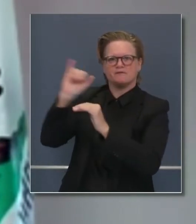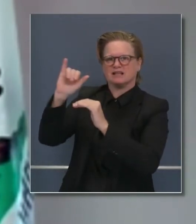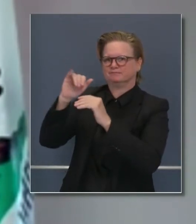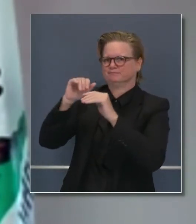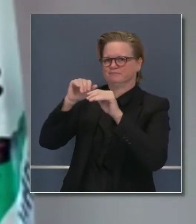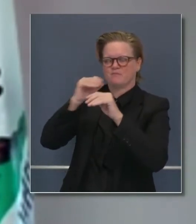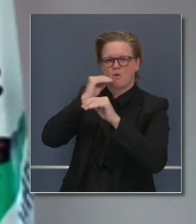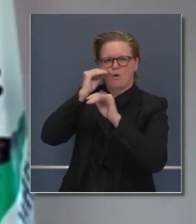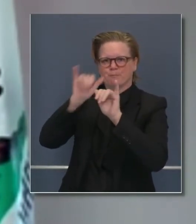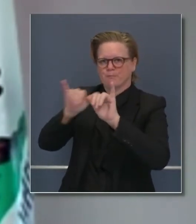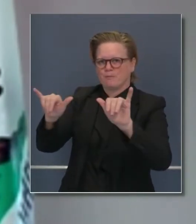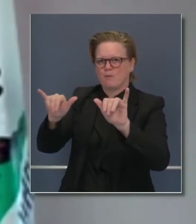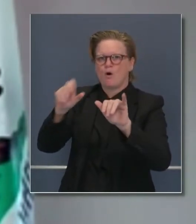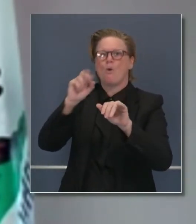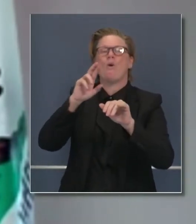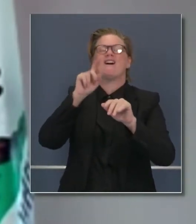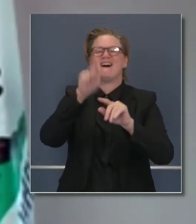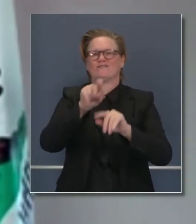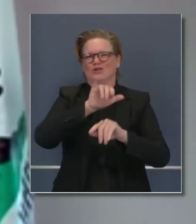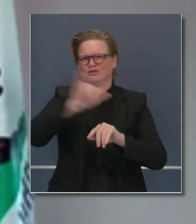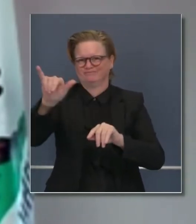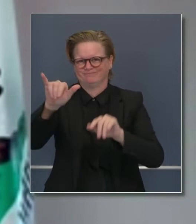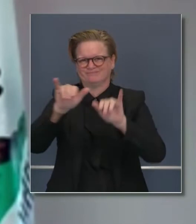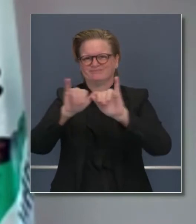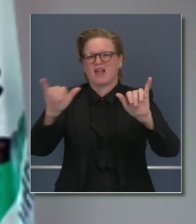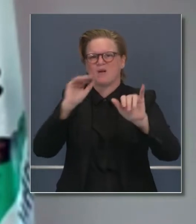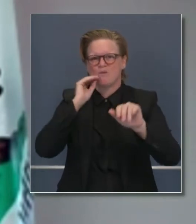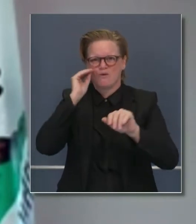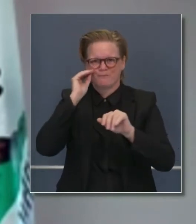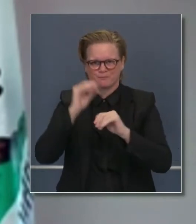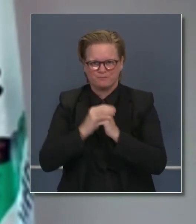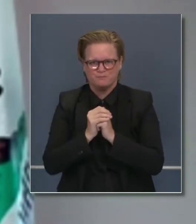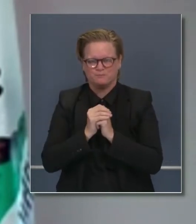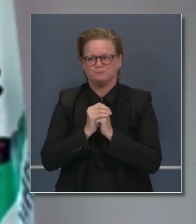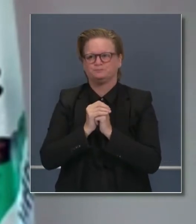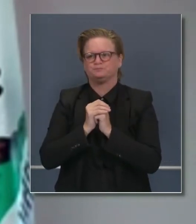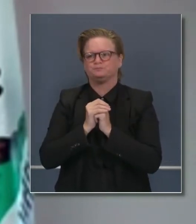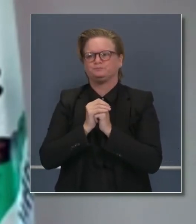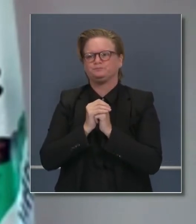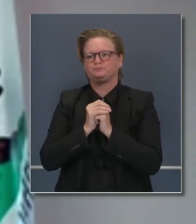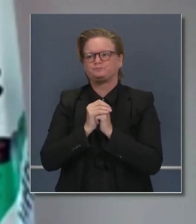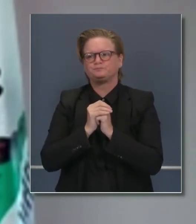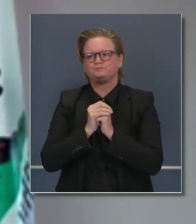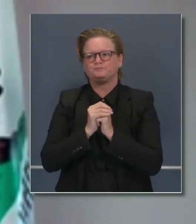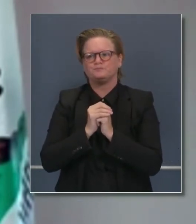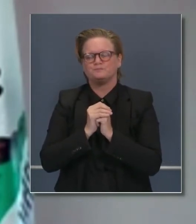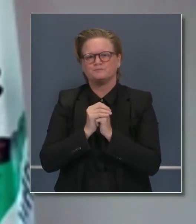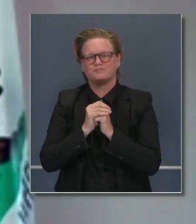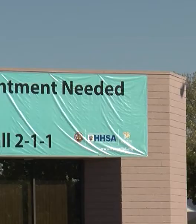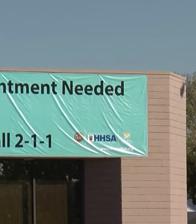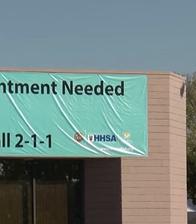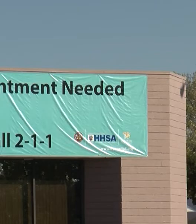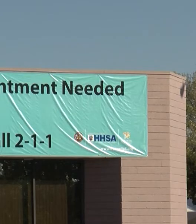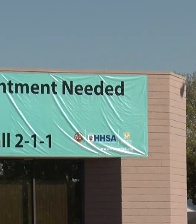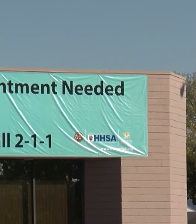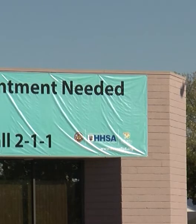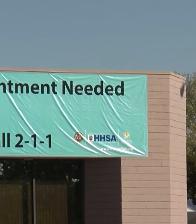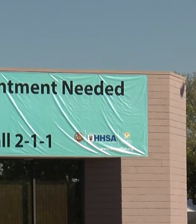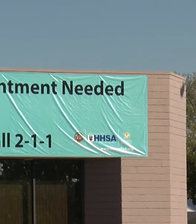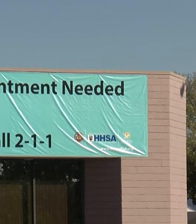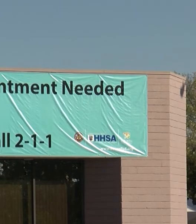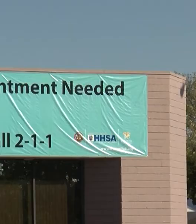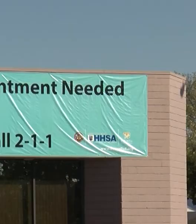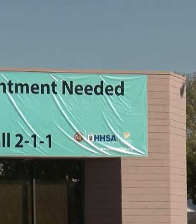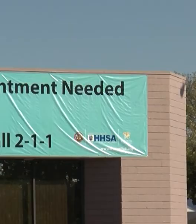increase above 15 percent, which allows us to lift that regional stay-at-home order effectively. If